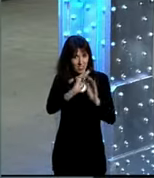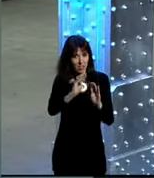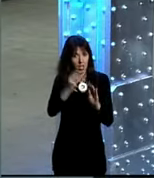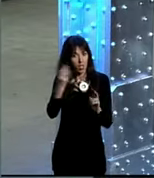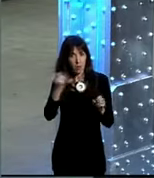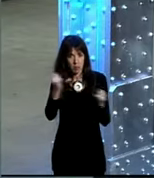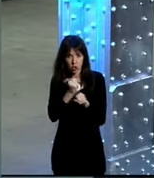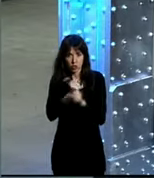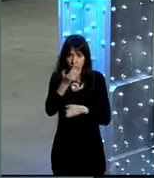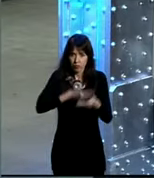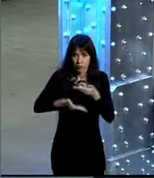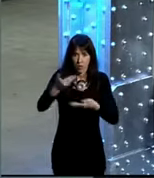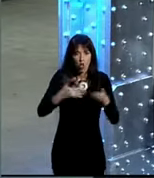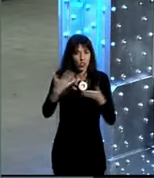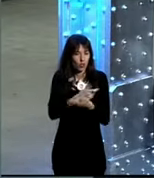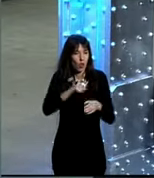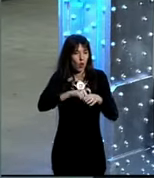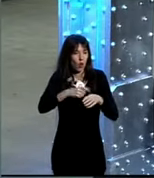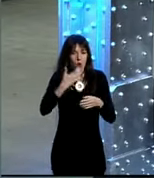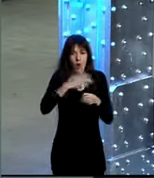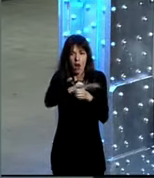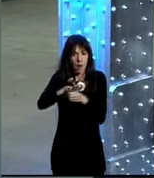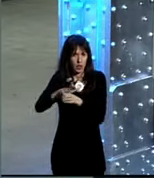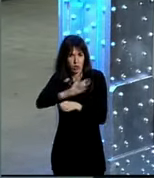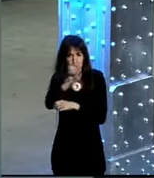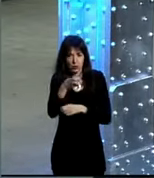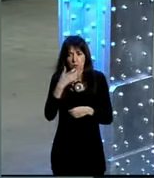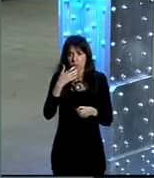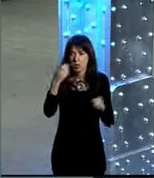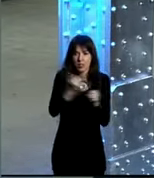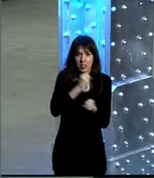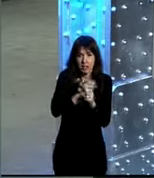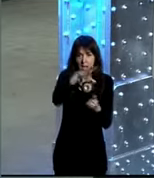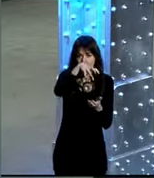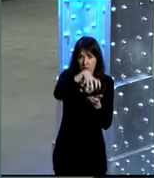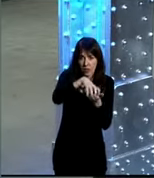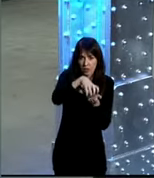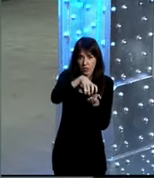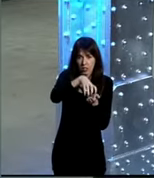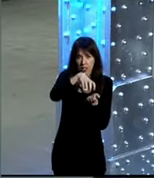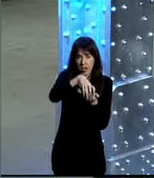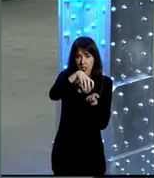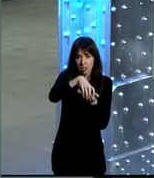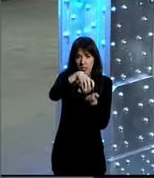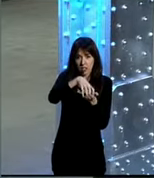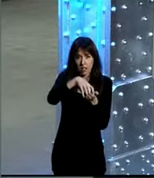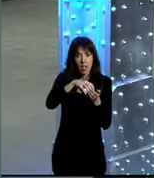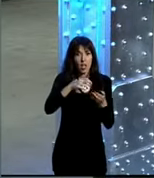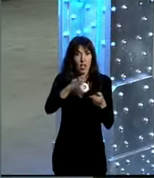to solar to oil power plants, etc. and so on. To work with